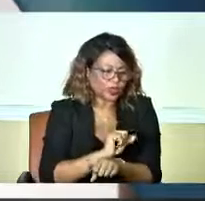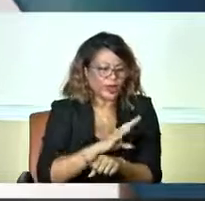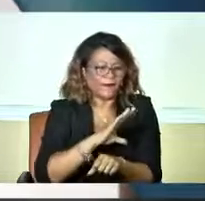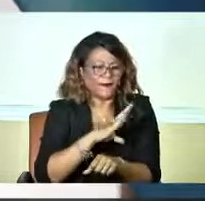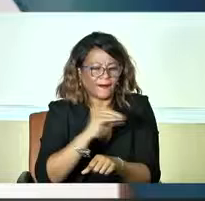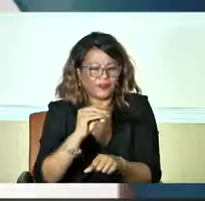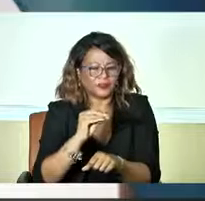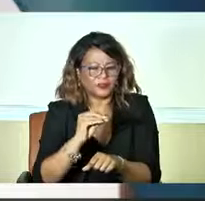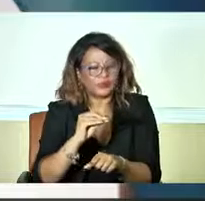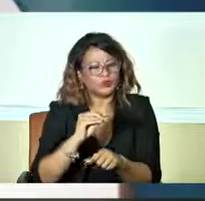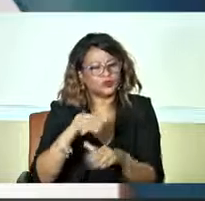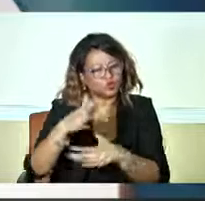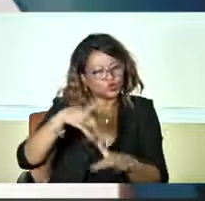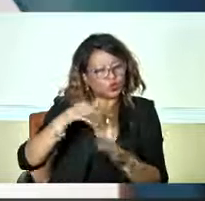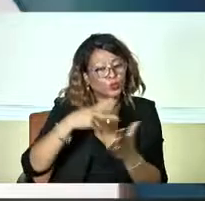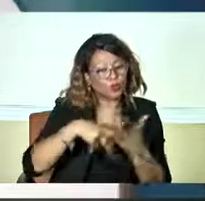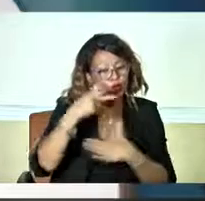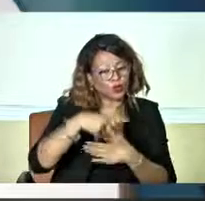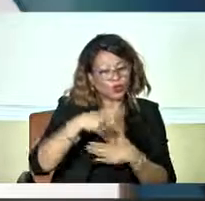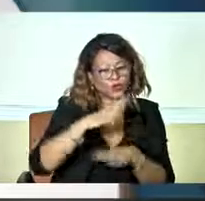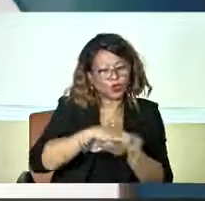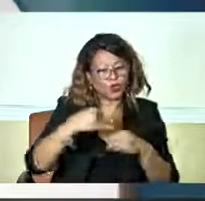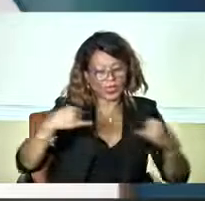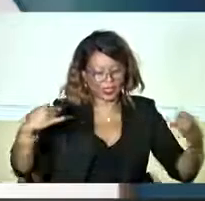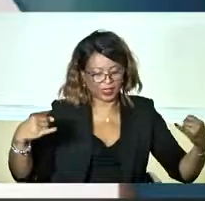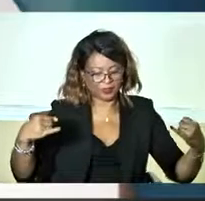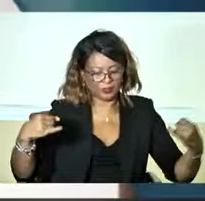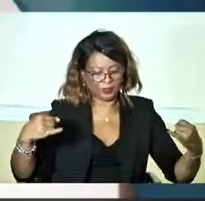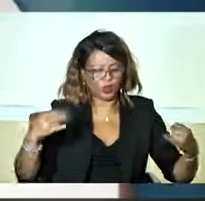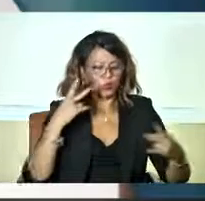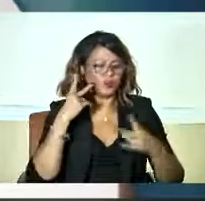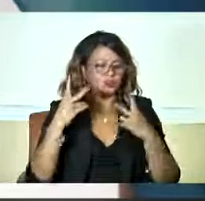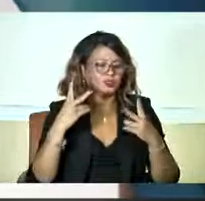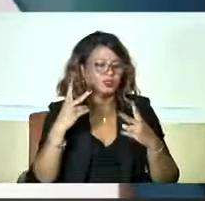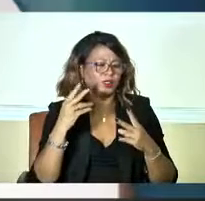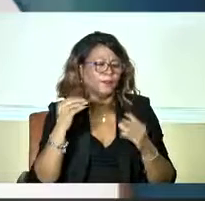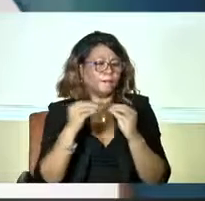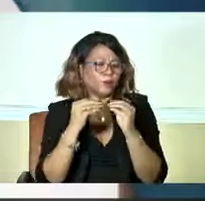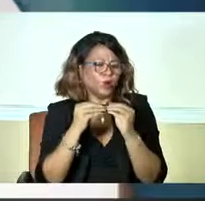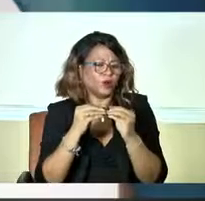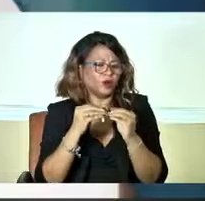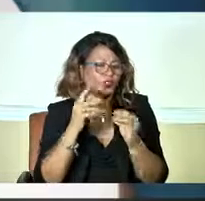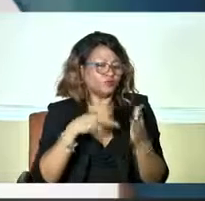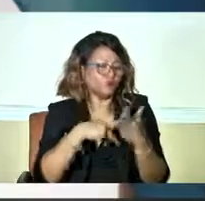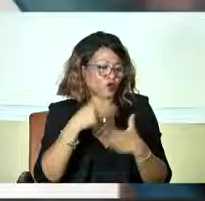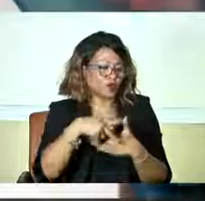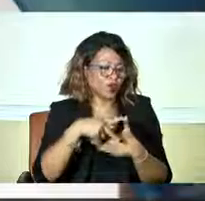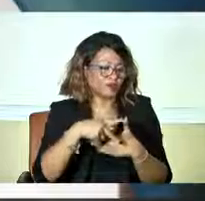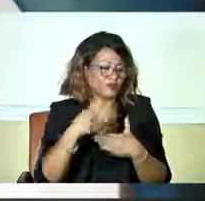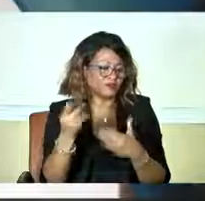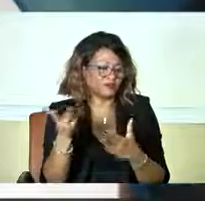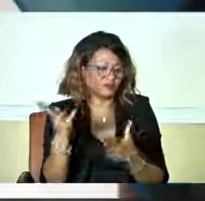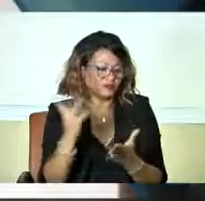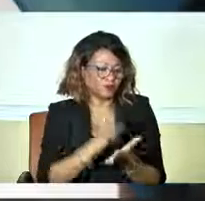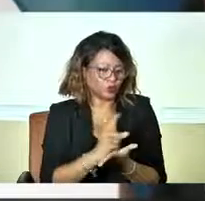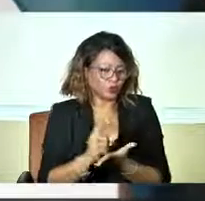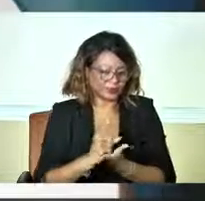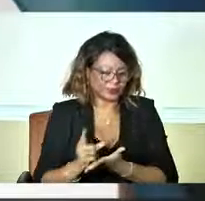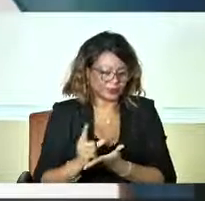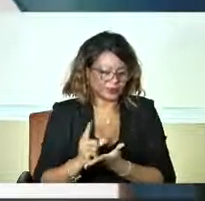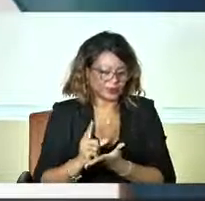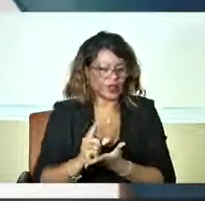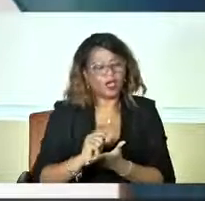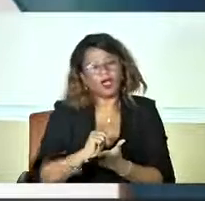projects online. We will be saying more about this program in the coming weeks. I also want to tell you about some other